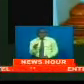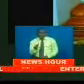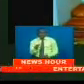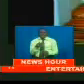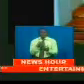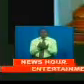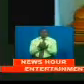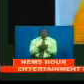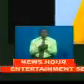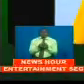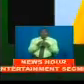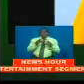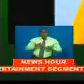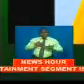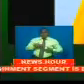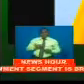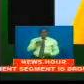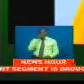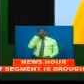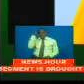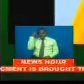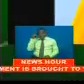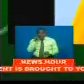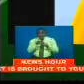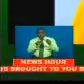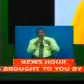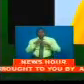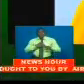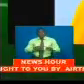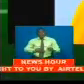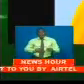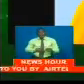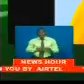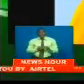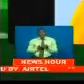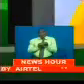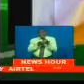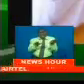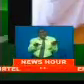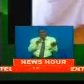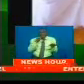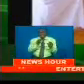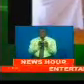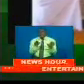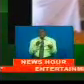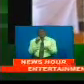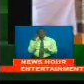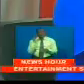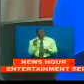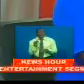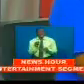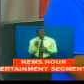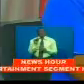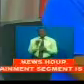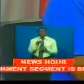yellows, it's okay for me because I'm a dark skin person. Okay. But you are, you know, you've got a brighter skin. Exactly. So your colors